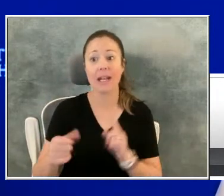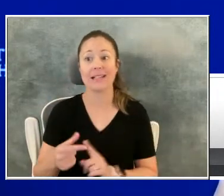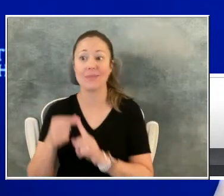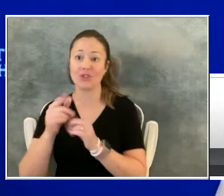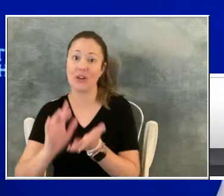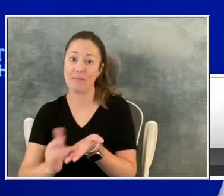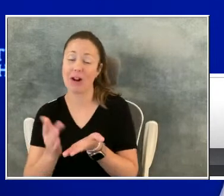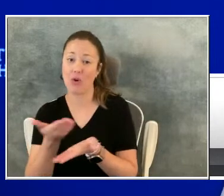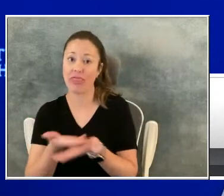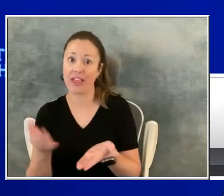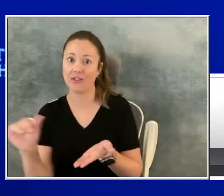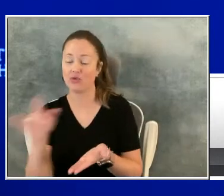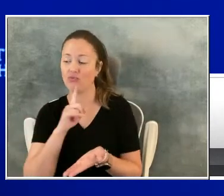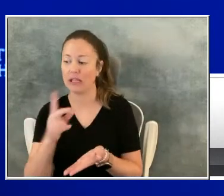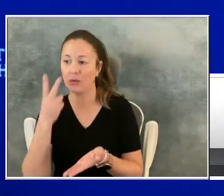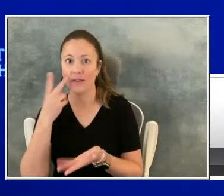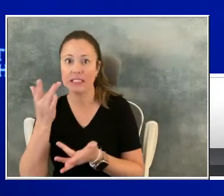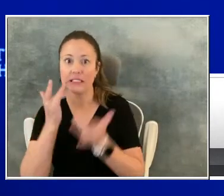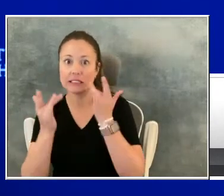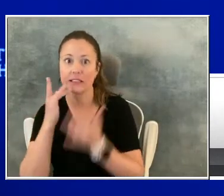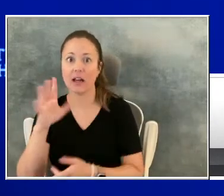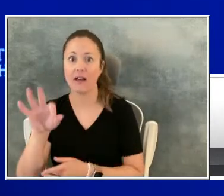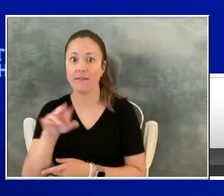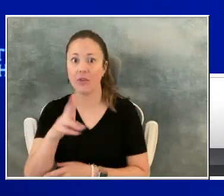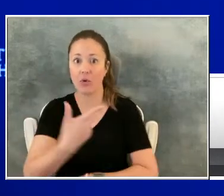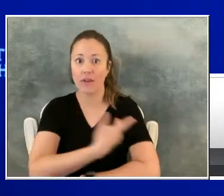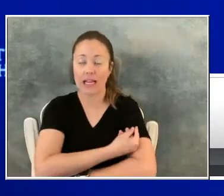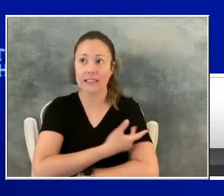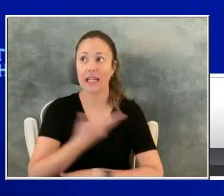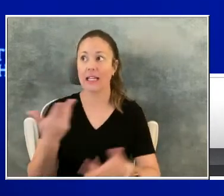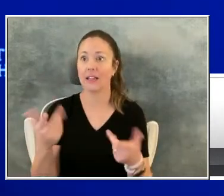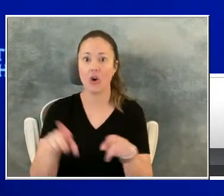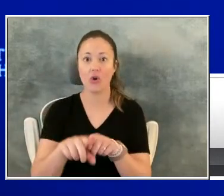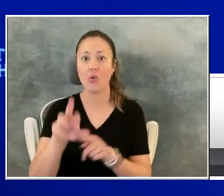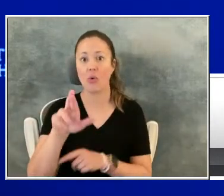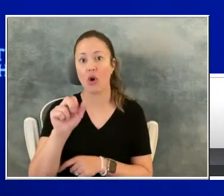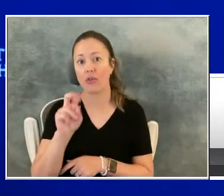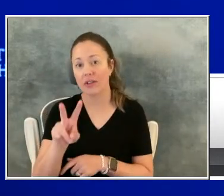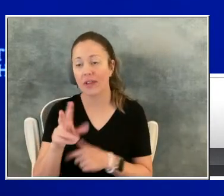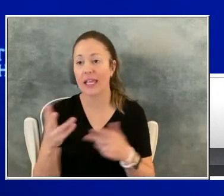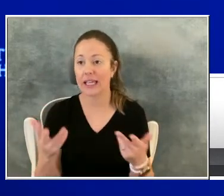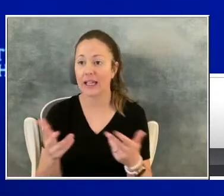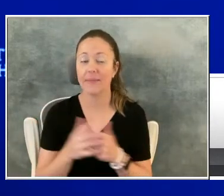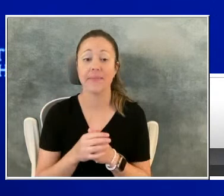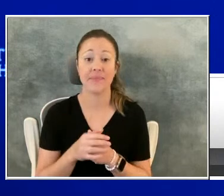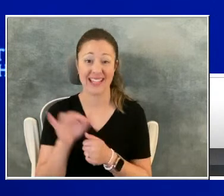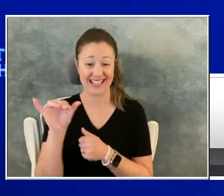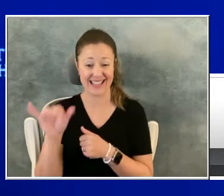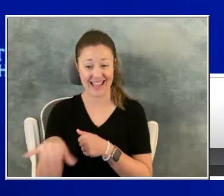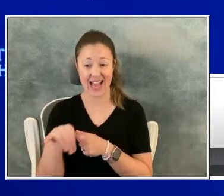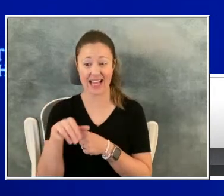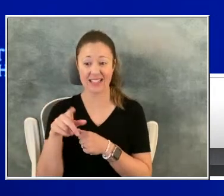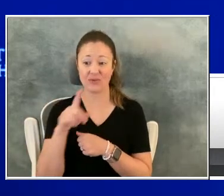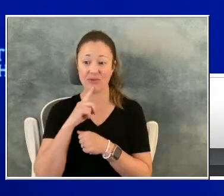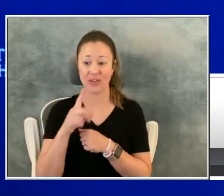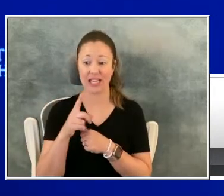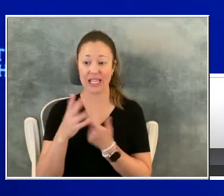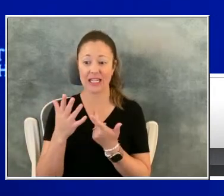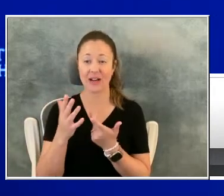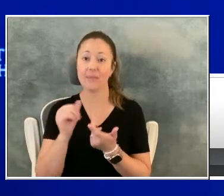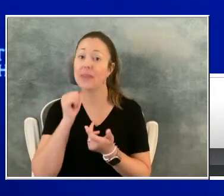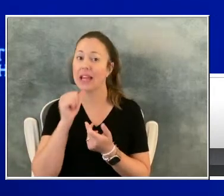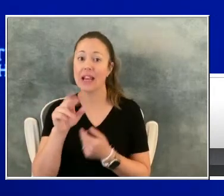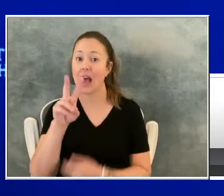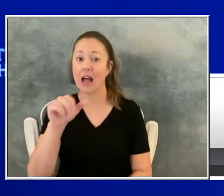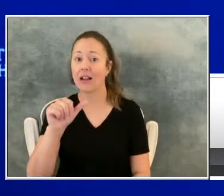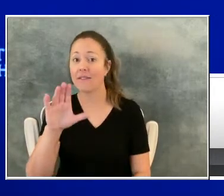short supplies of influenza vaccine around the country, as well as RSV vaccine. Now, this is actually it's not a vaccine, it's